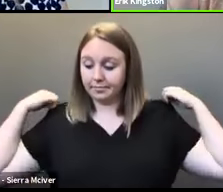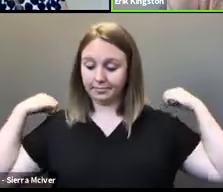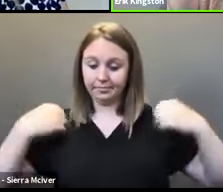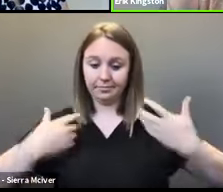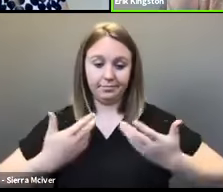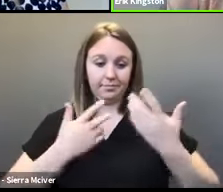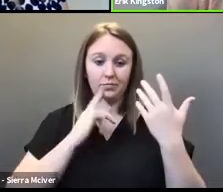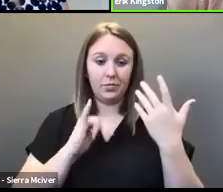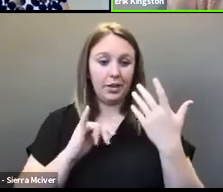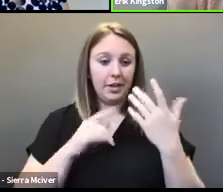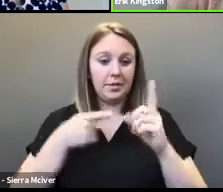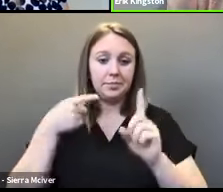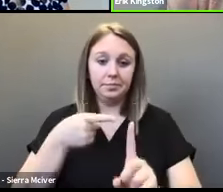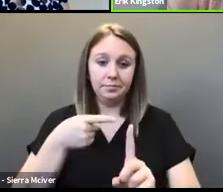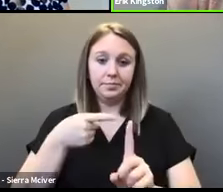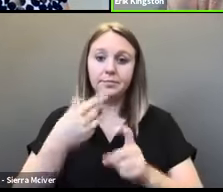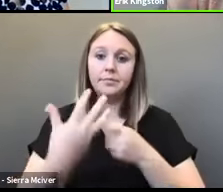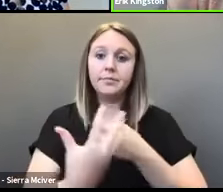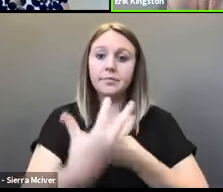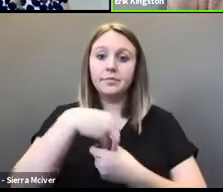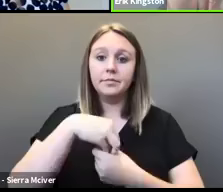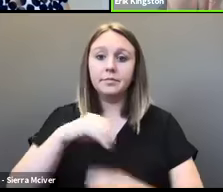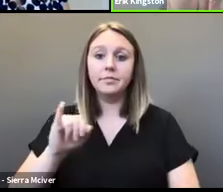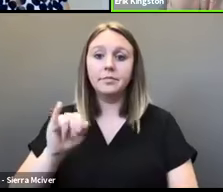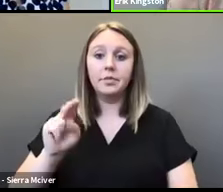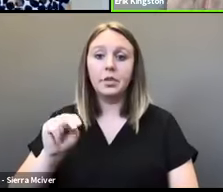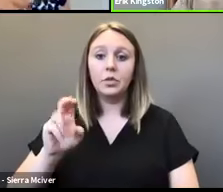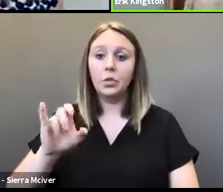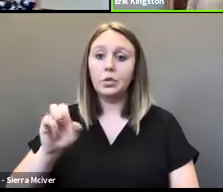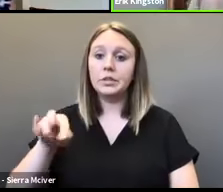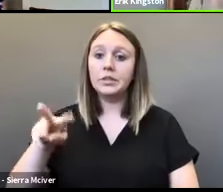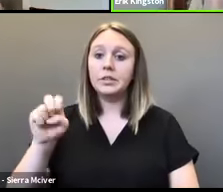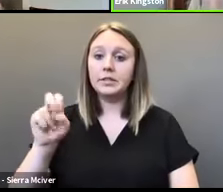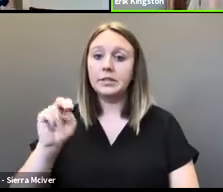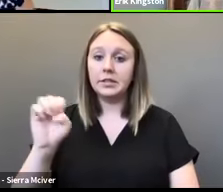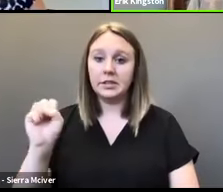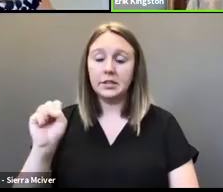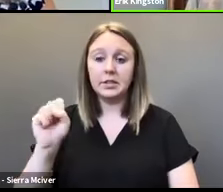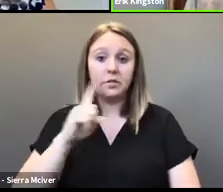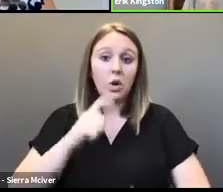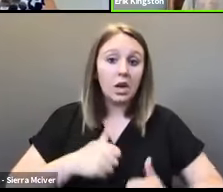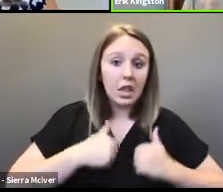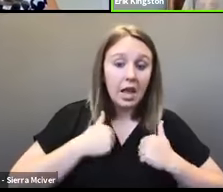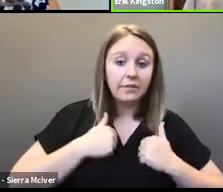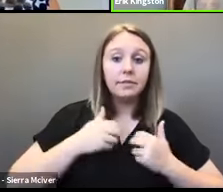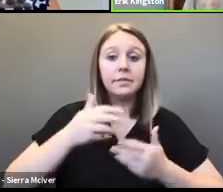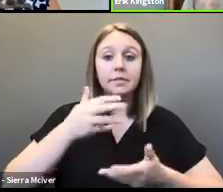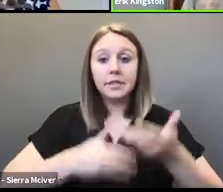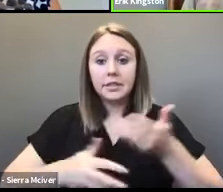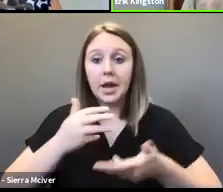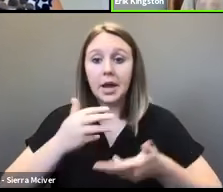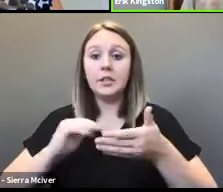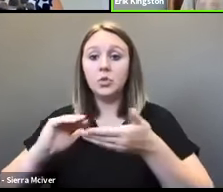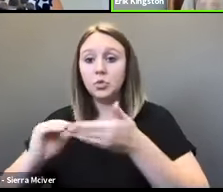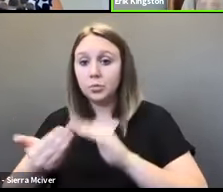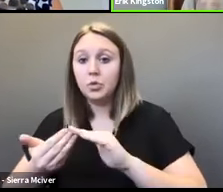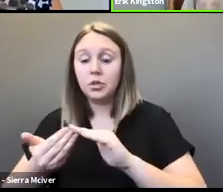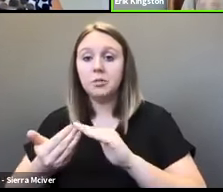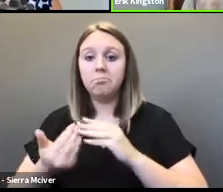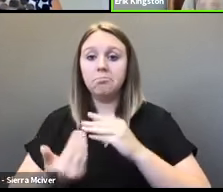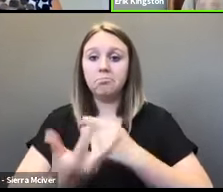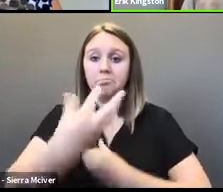basically include inclusiveness, you know, in life and in society and community, uh, means, you